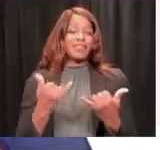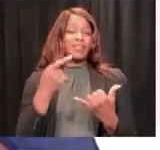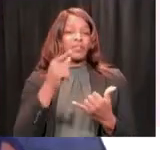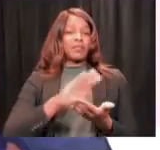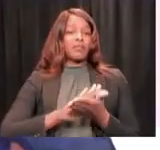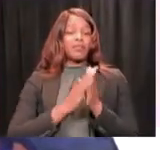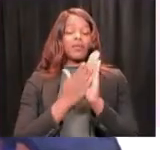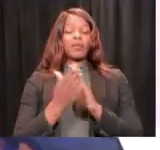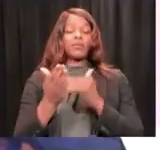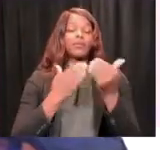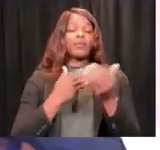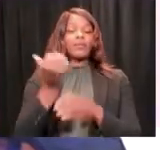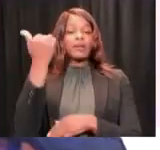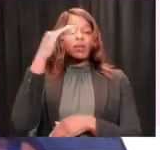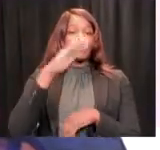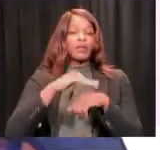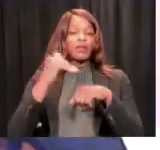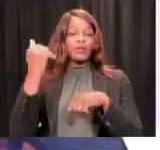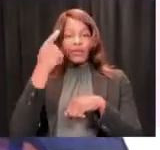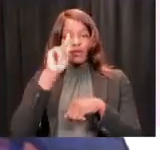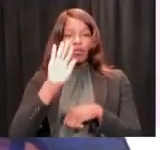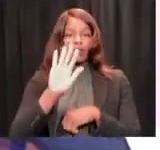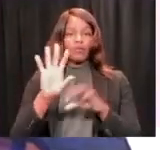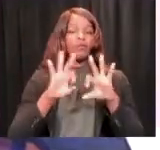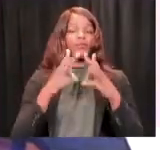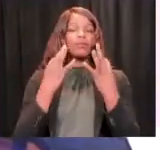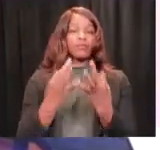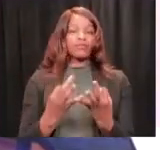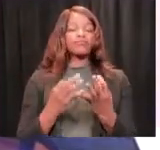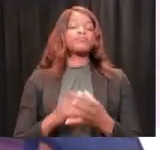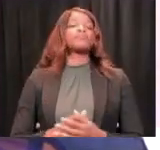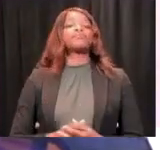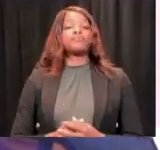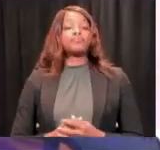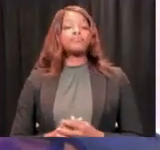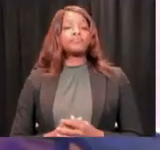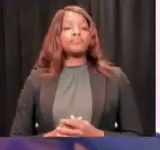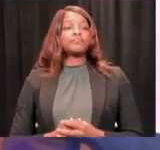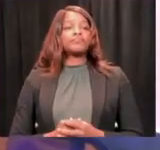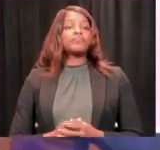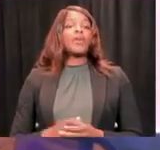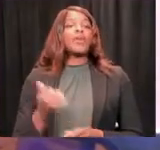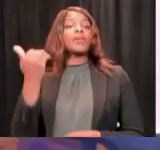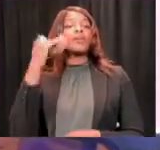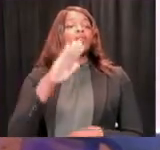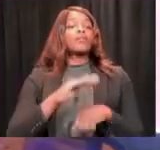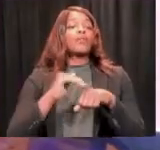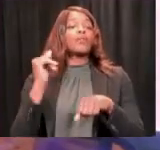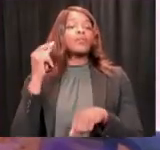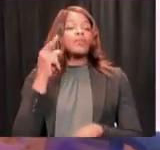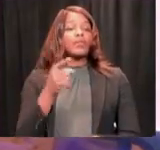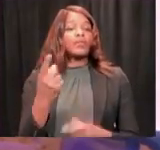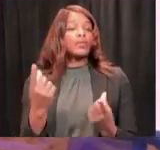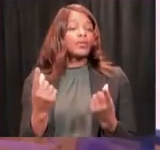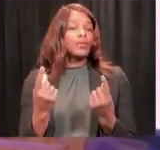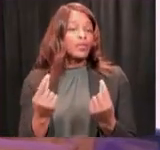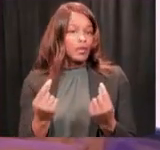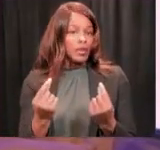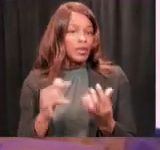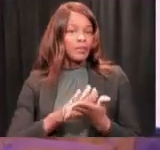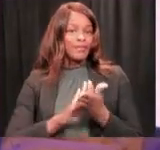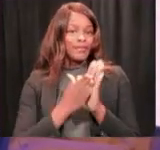the person that God has called you to be for your own family, right? And ultimately, what God is calling you to do is to be a